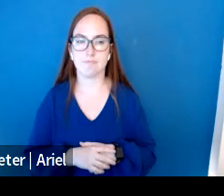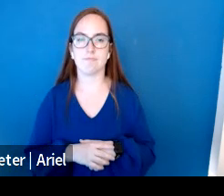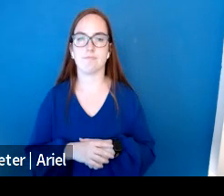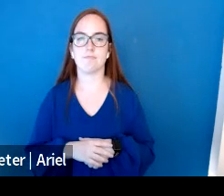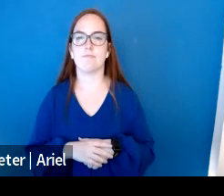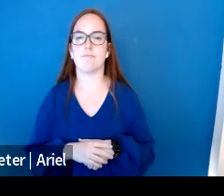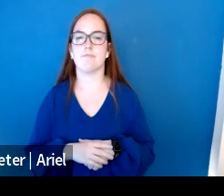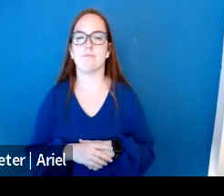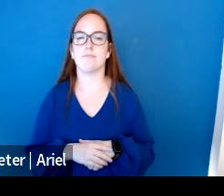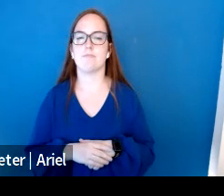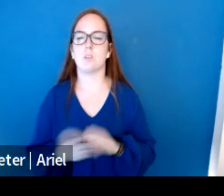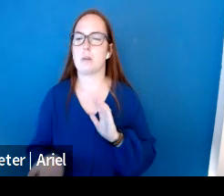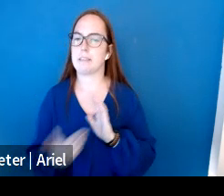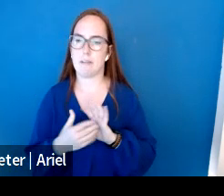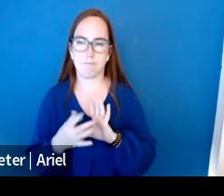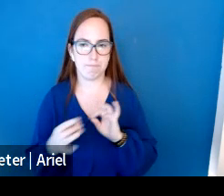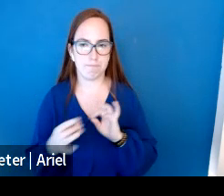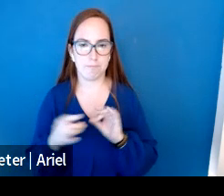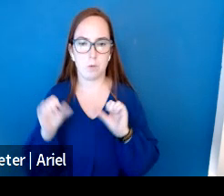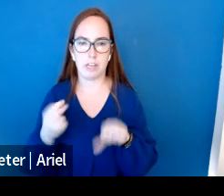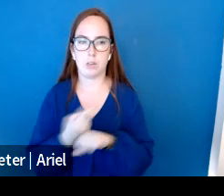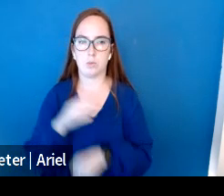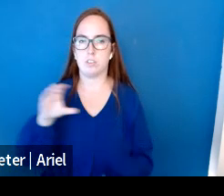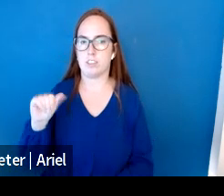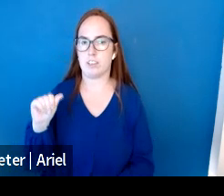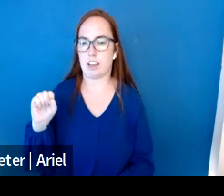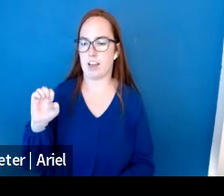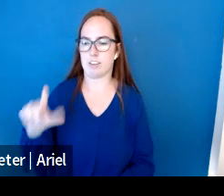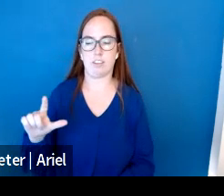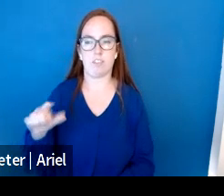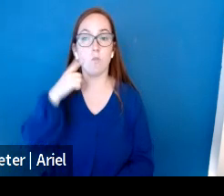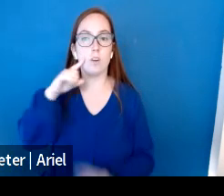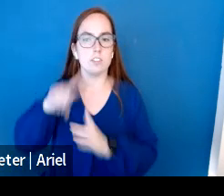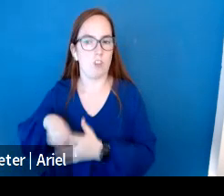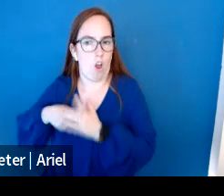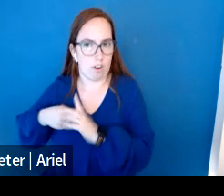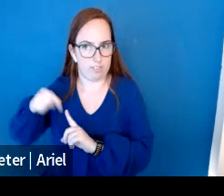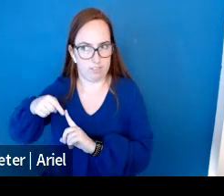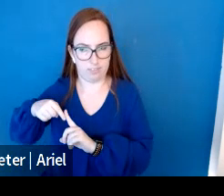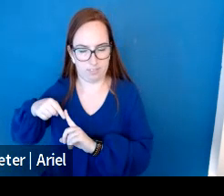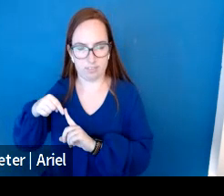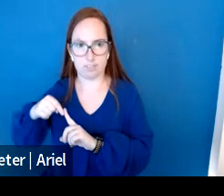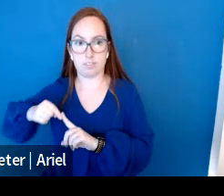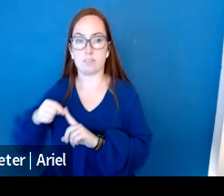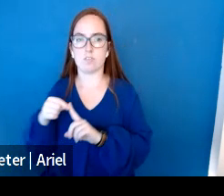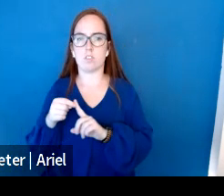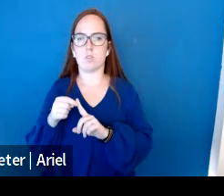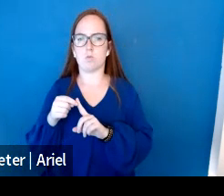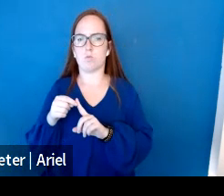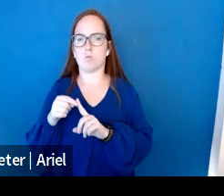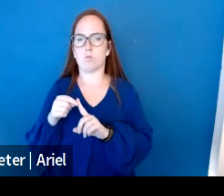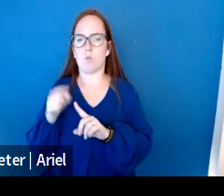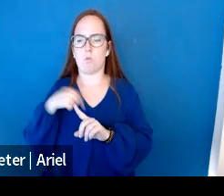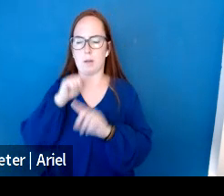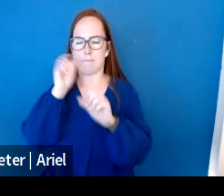Again, we can use CASEL for a starting point when we're talking about the types of skills that